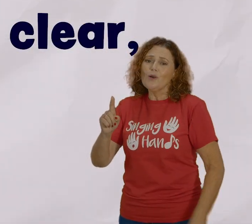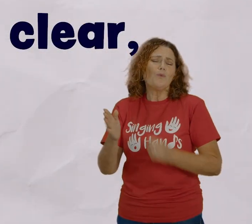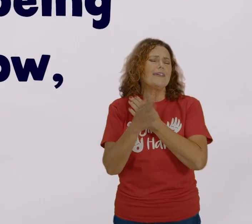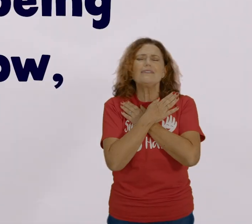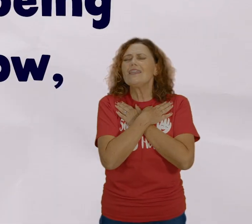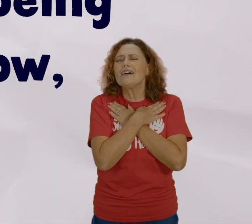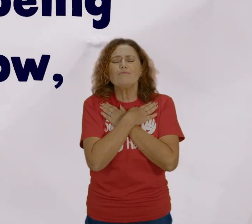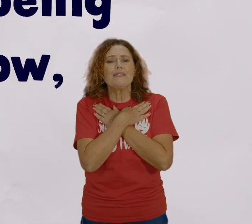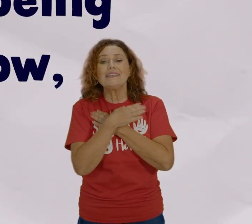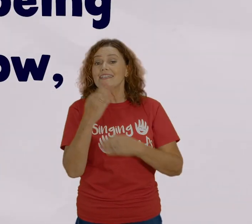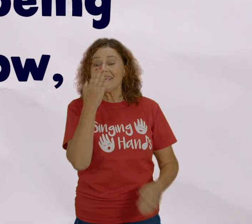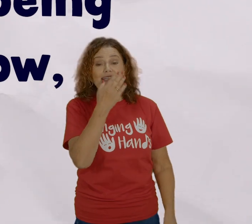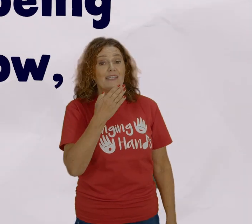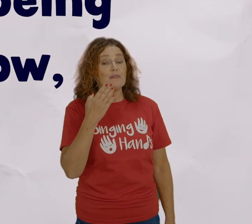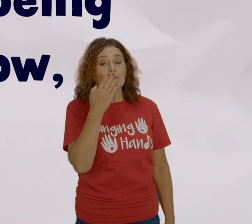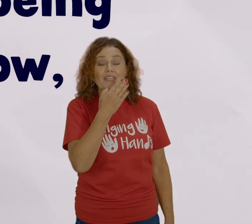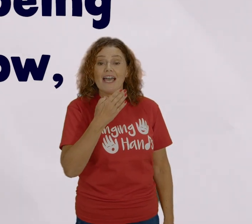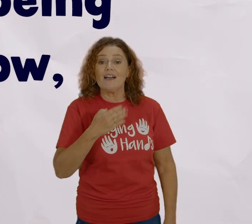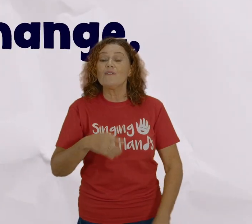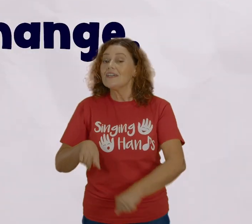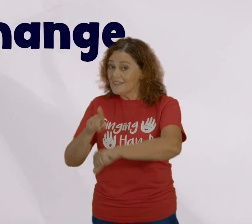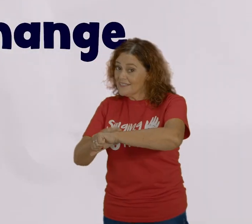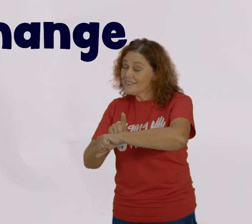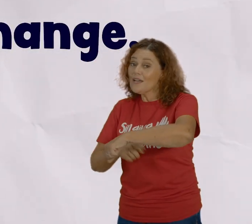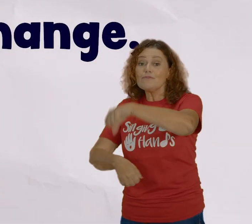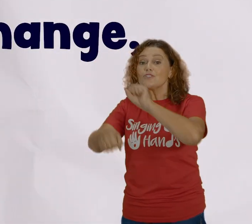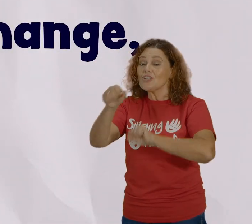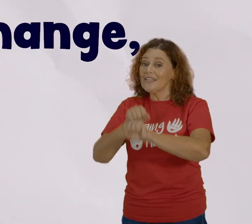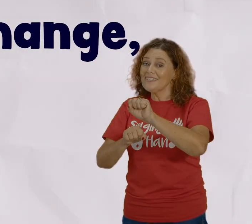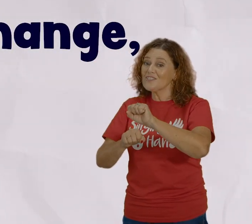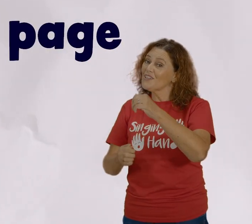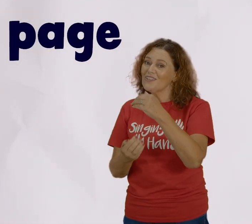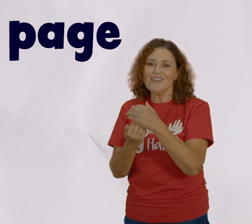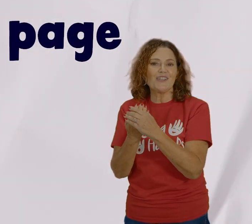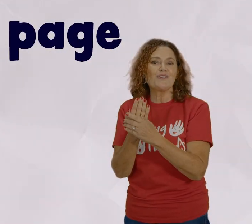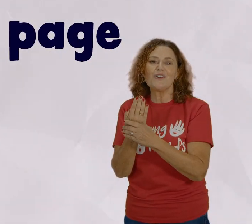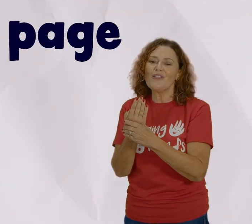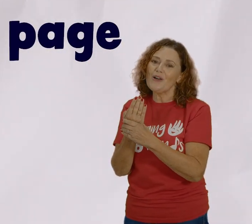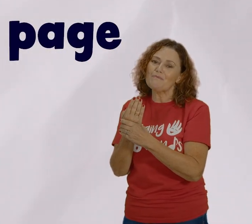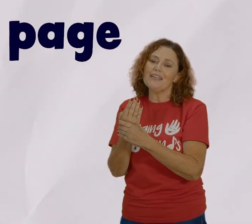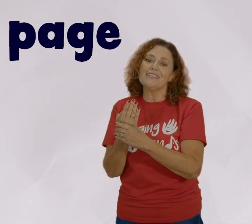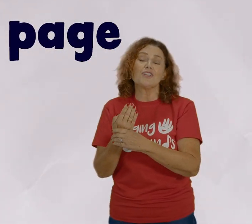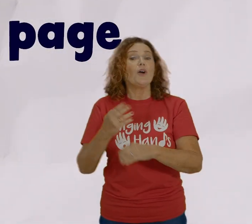clear. We love being here now. It's time for change.